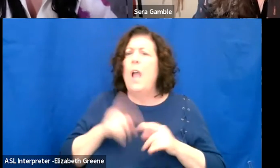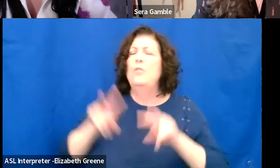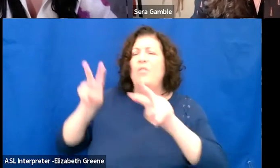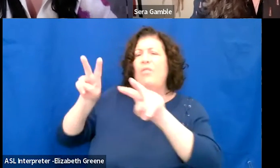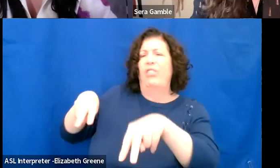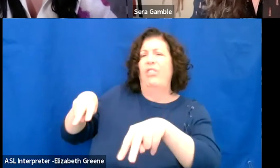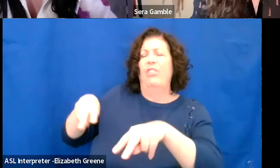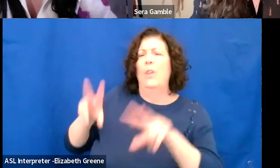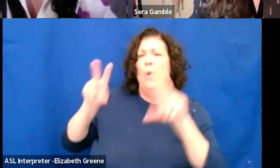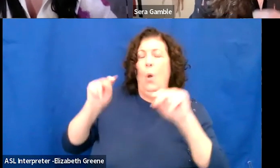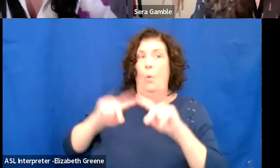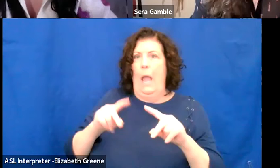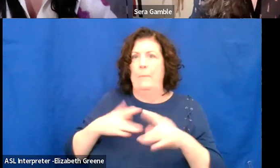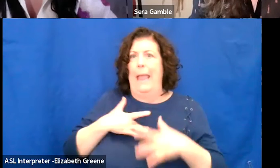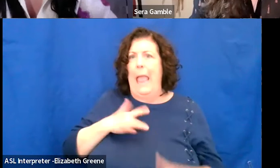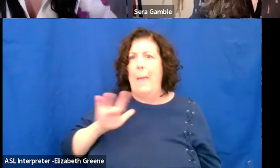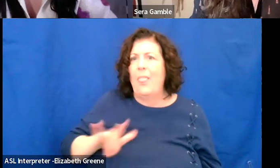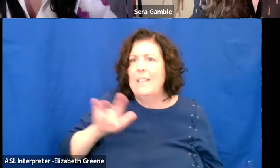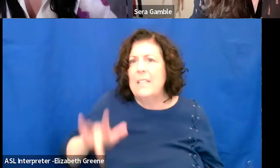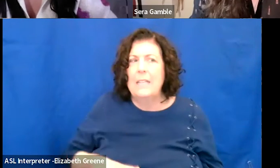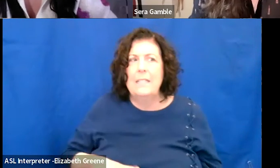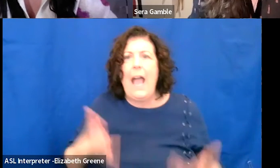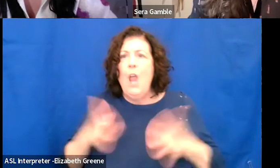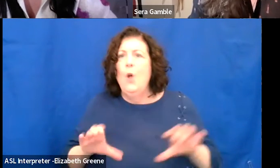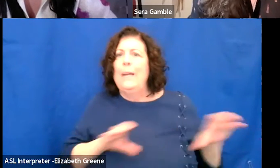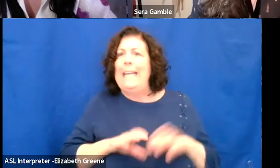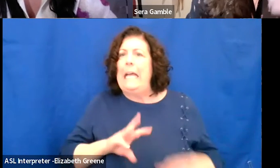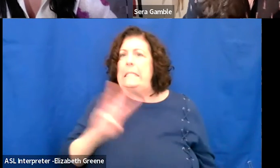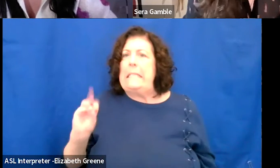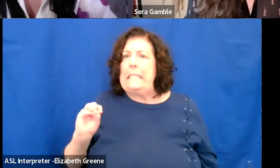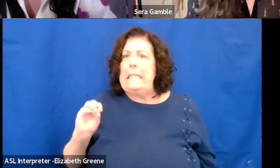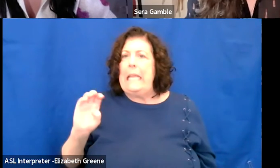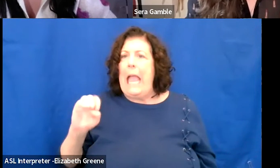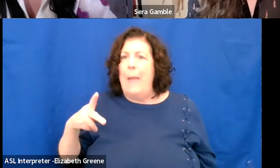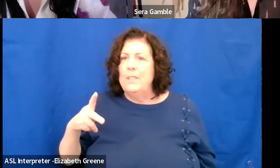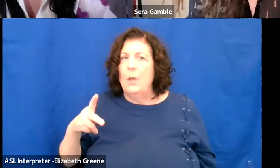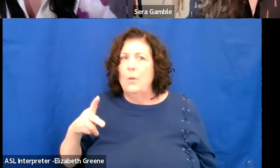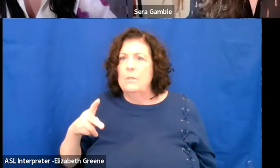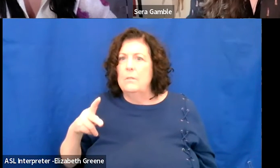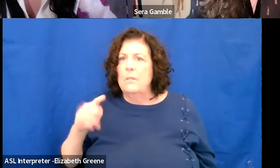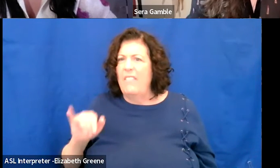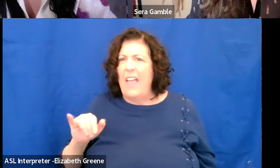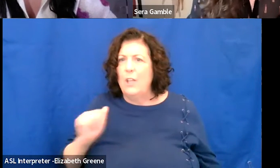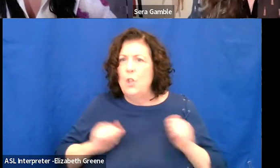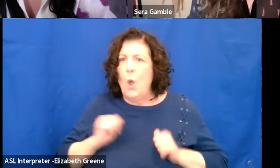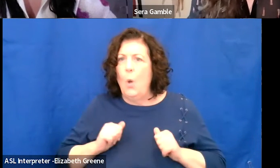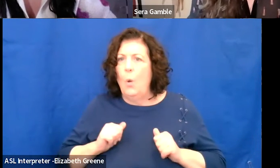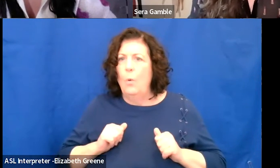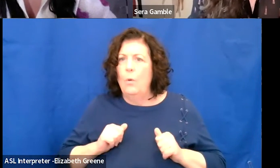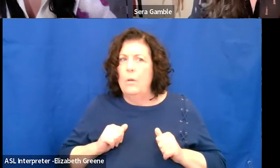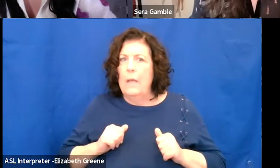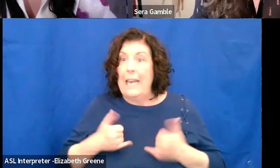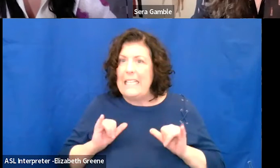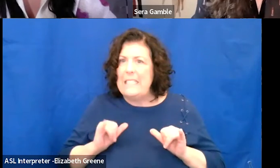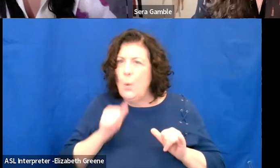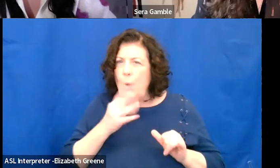something episodes of that show when he gave me the keys to the car. And I still wasn't sleeping for the first 4 months. I was so terrified I was going